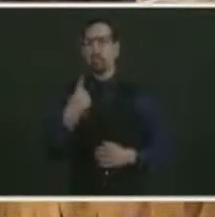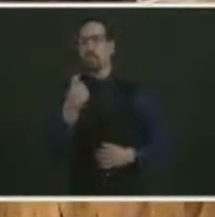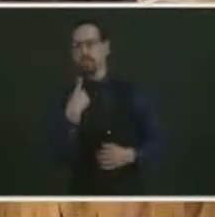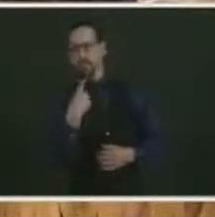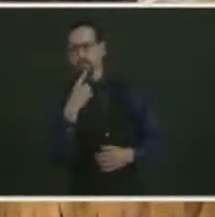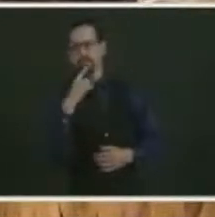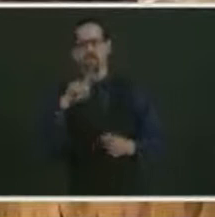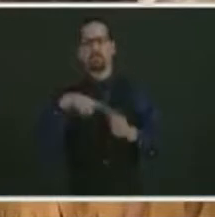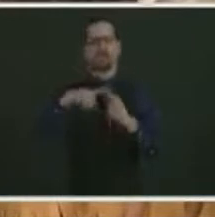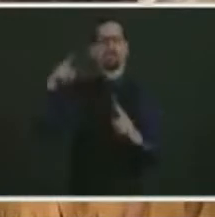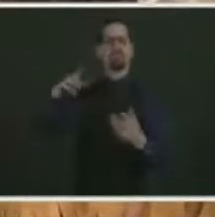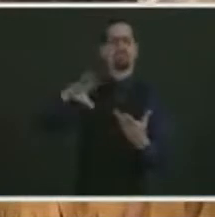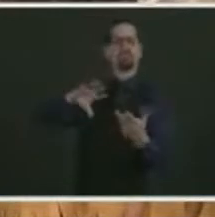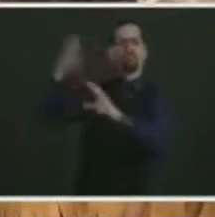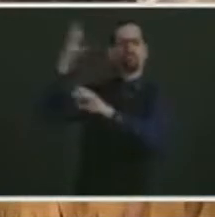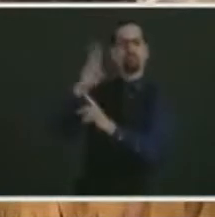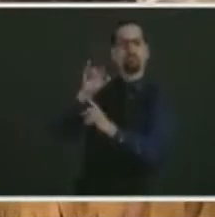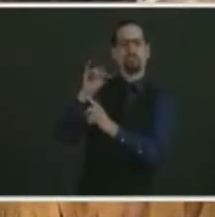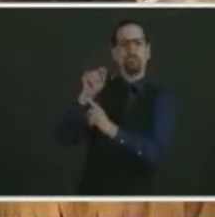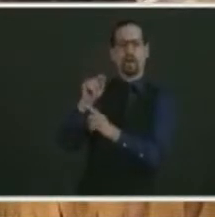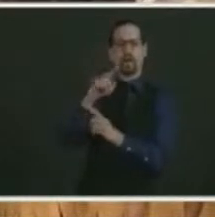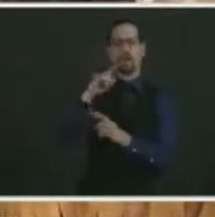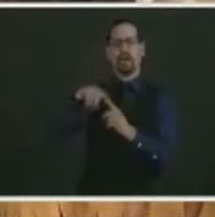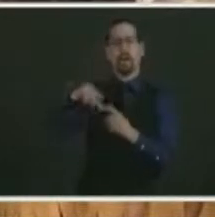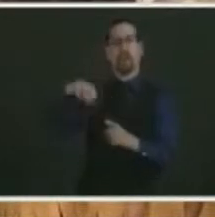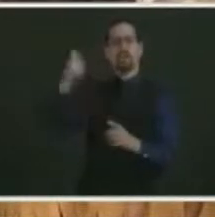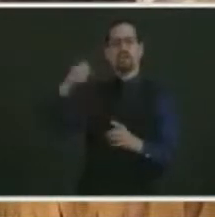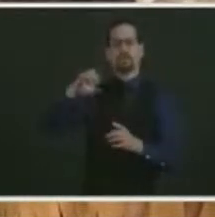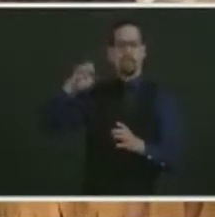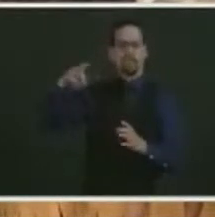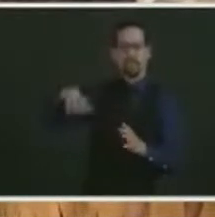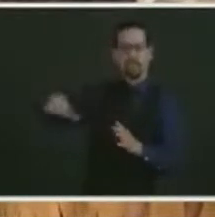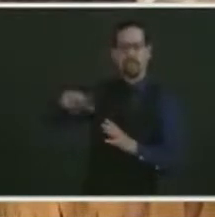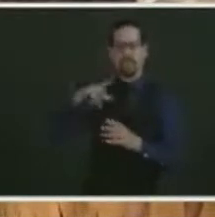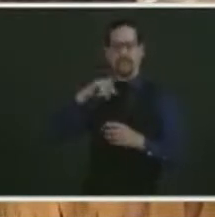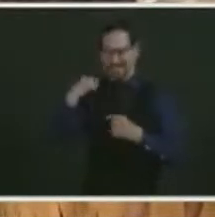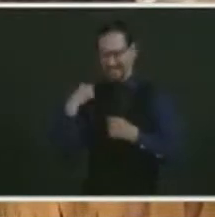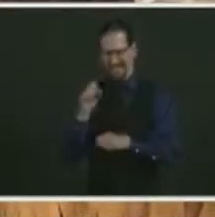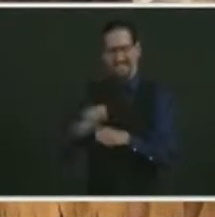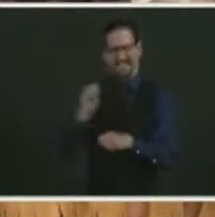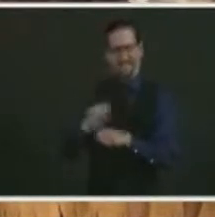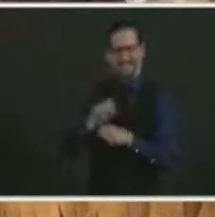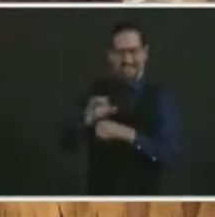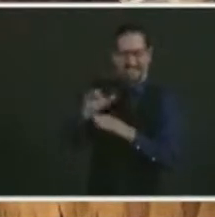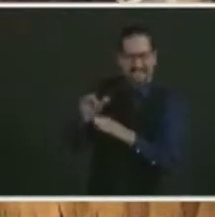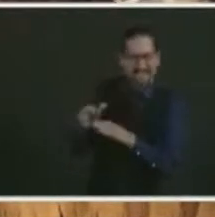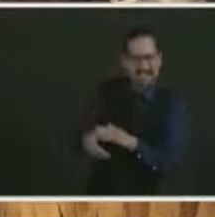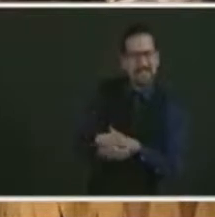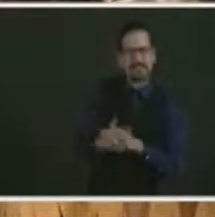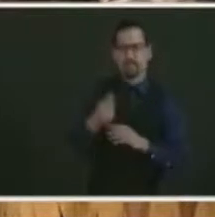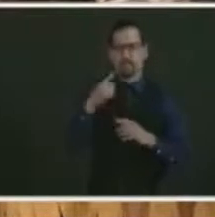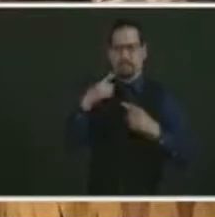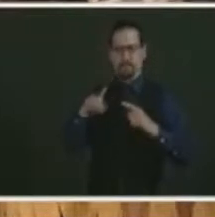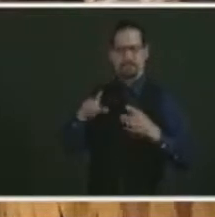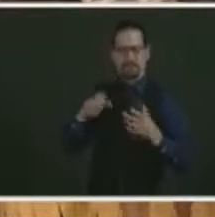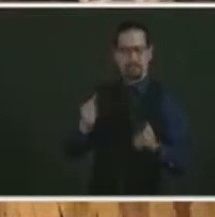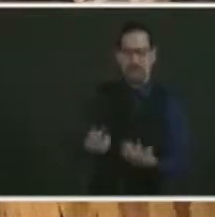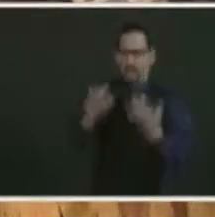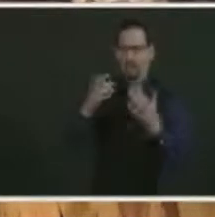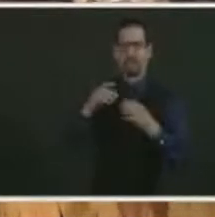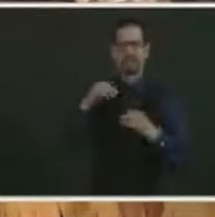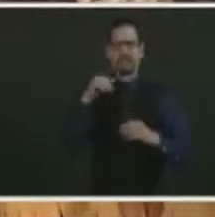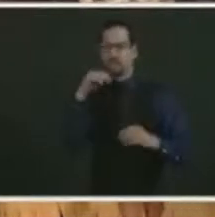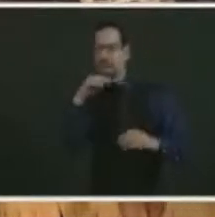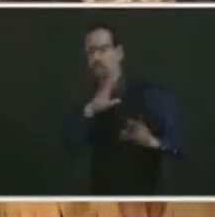agitators. You said today it was a coordinated nighttime attack. And I'm not saying that isn't accurate. But I've gone through the